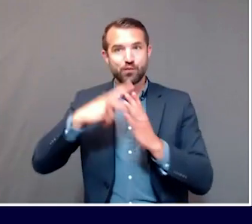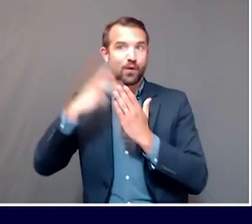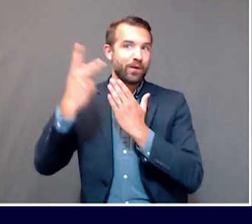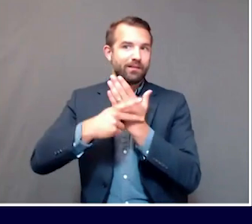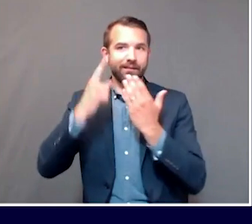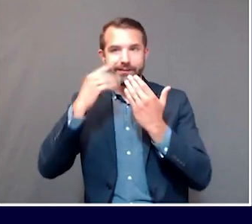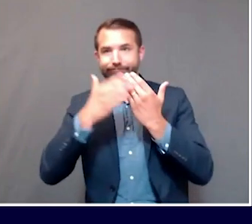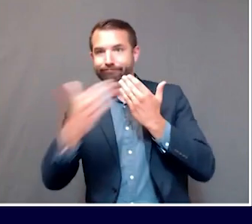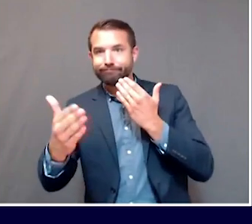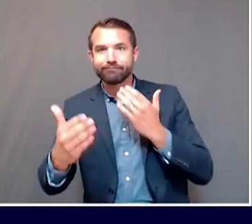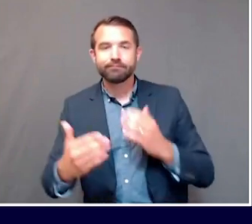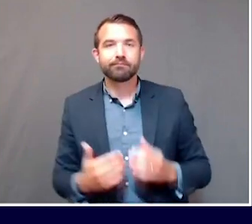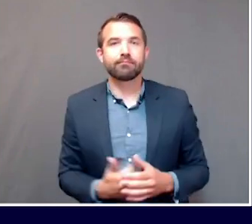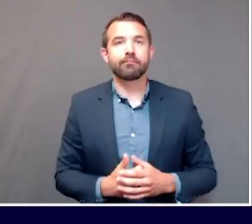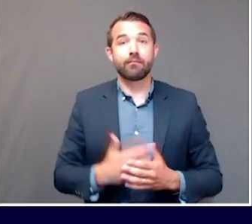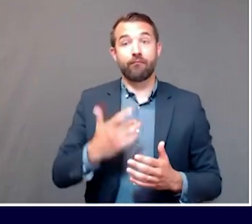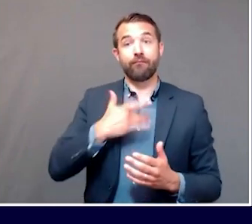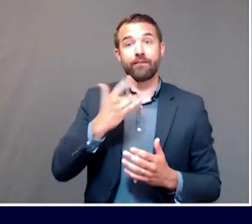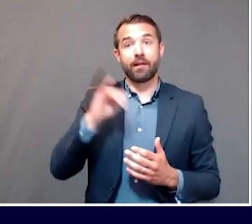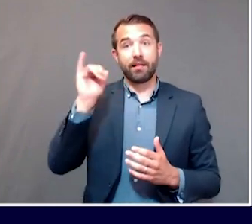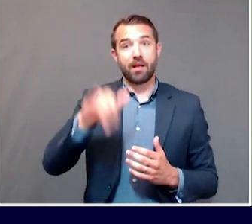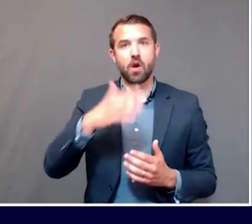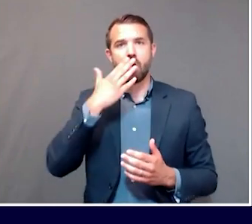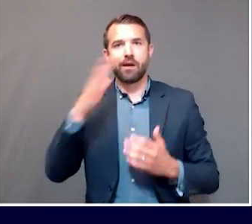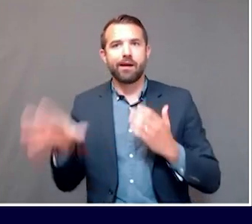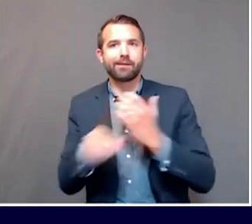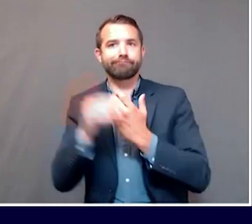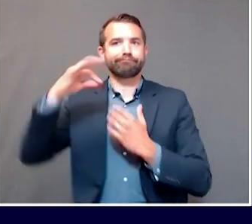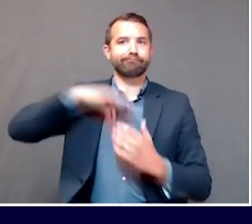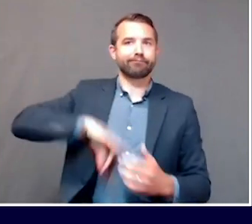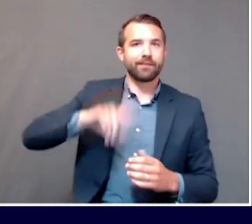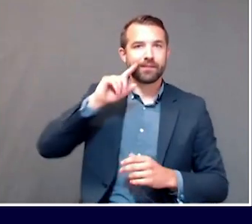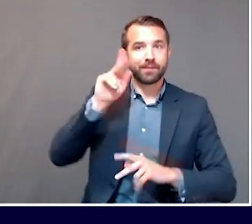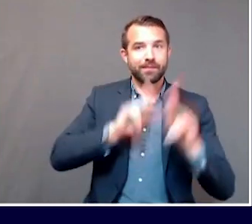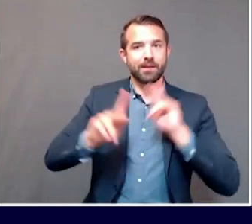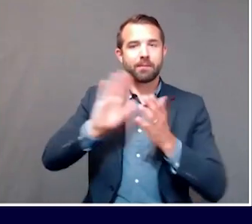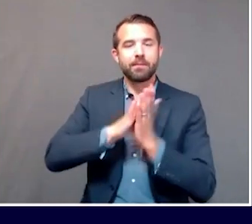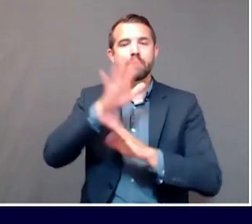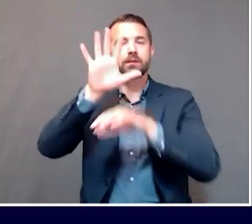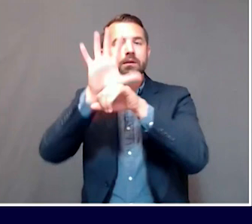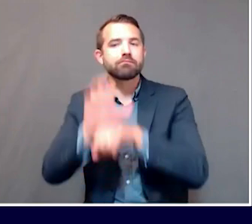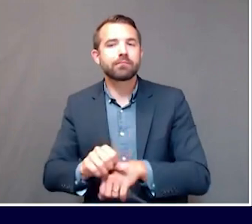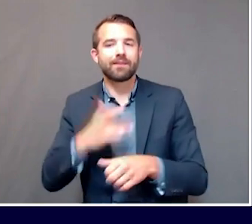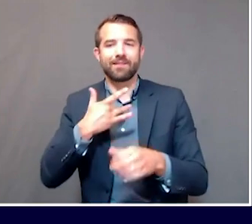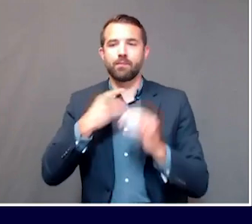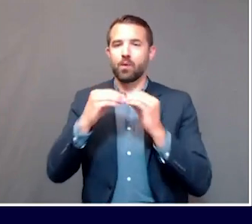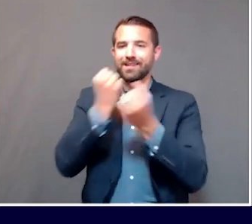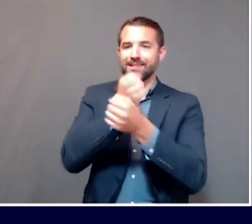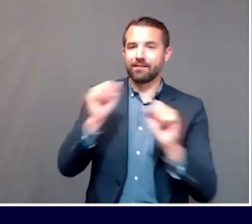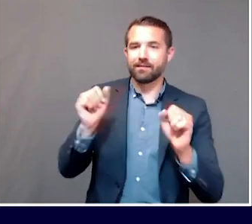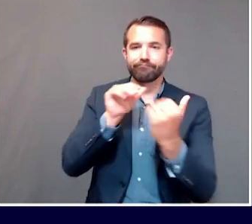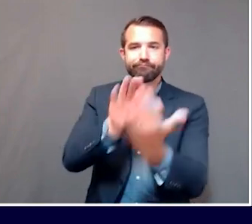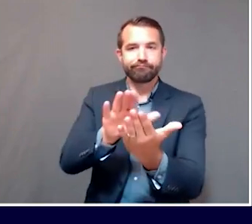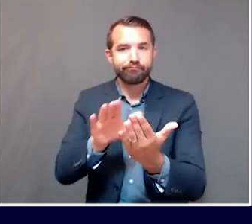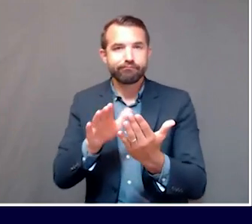in terms of creating safer ways for us all to engage in our daily activity throughout the summer, but also